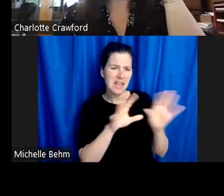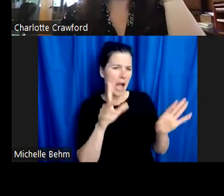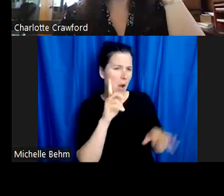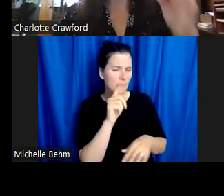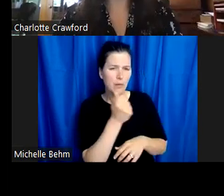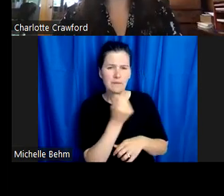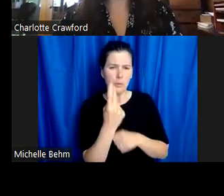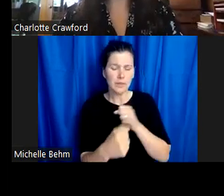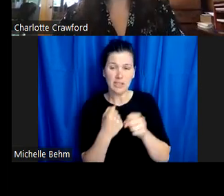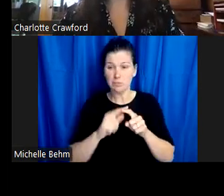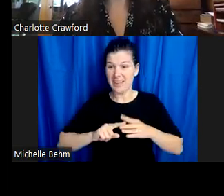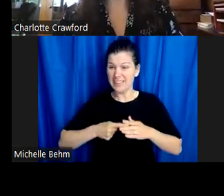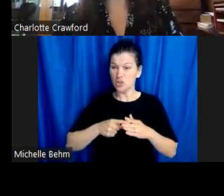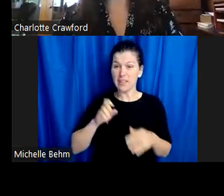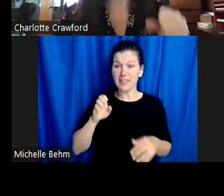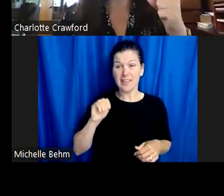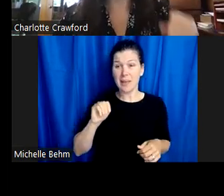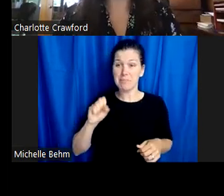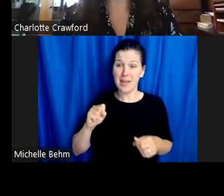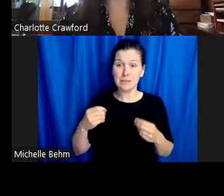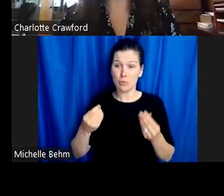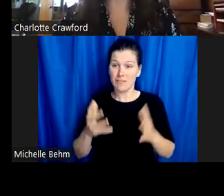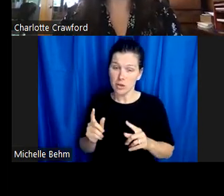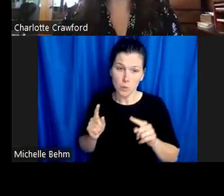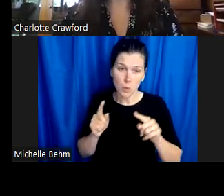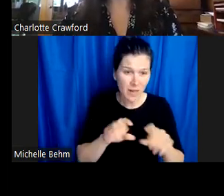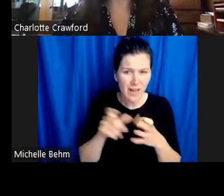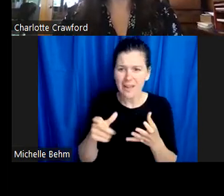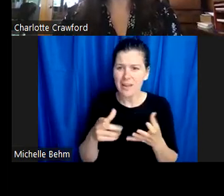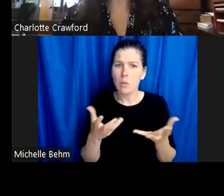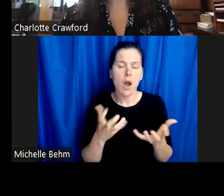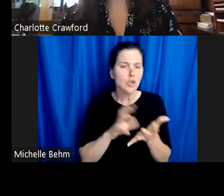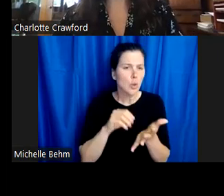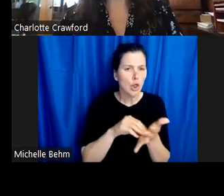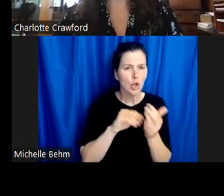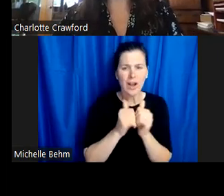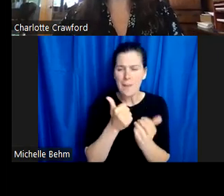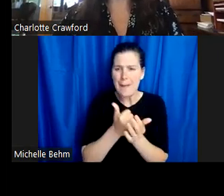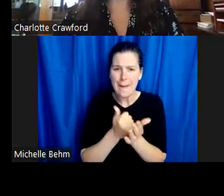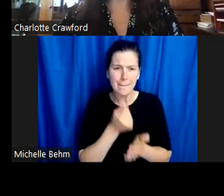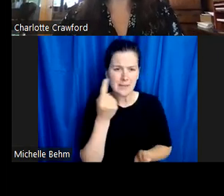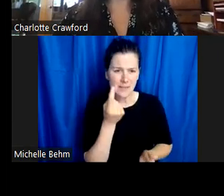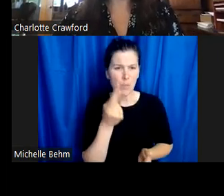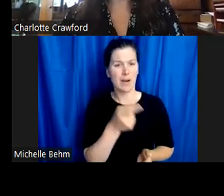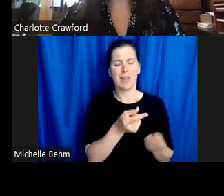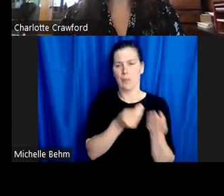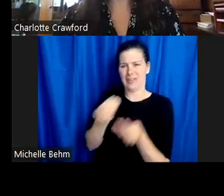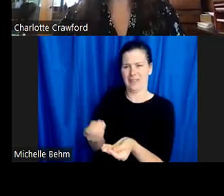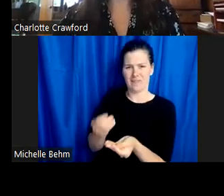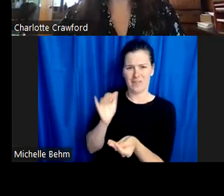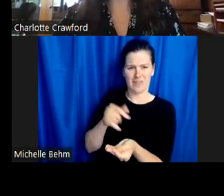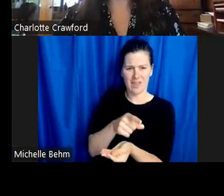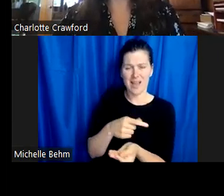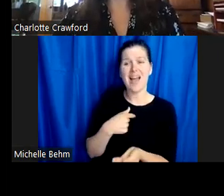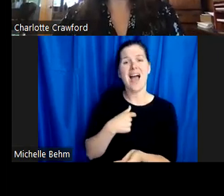having our EMS providers going to these classes because they were so desperate to learn how to help someone, and this is what they were being given. I had to